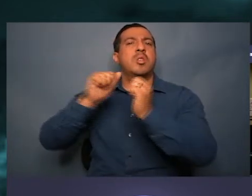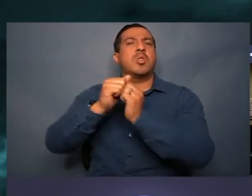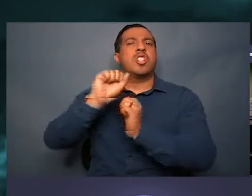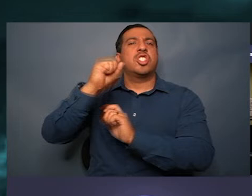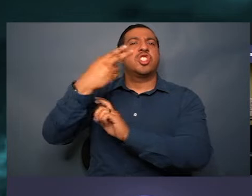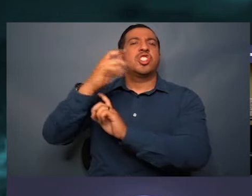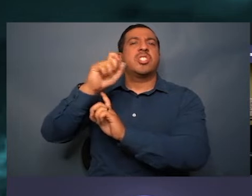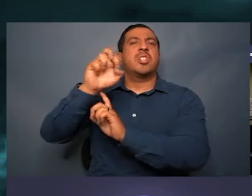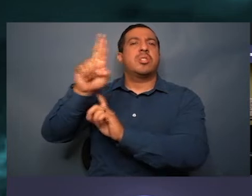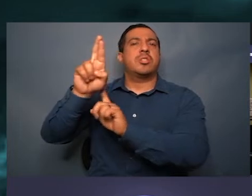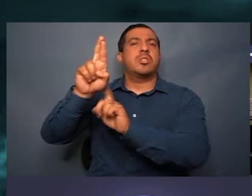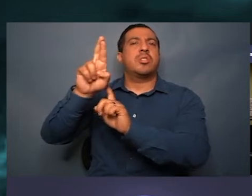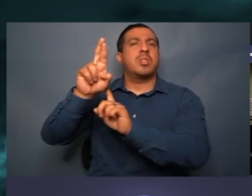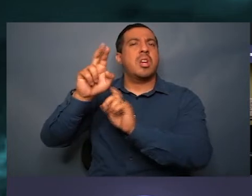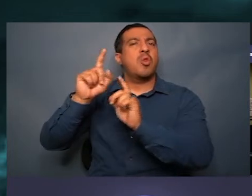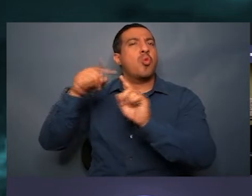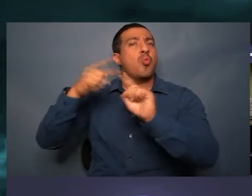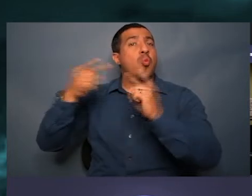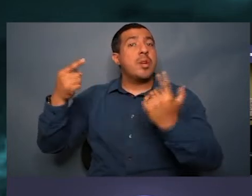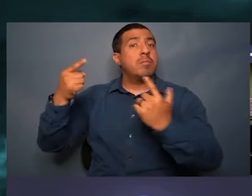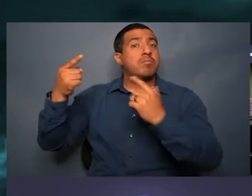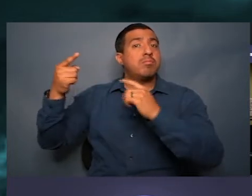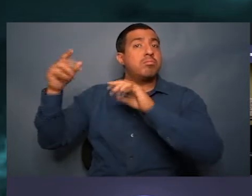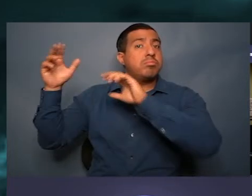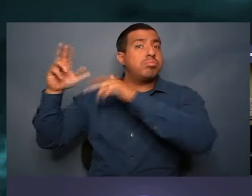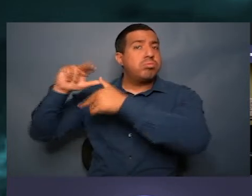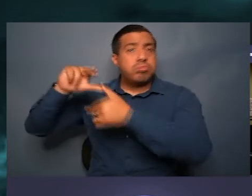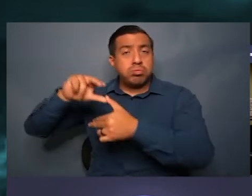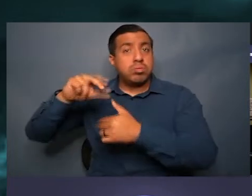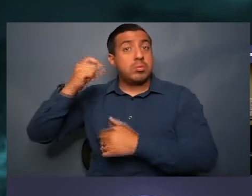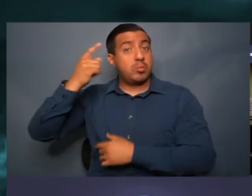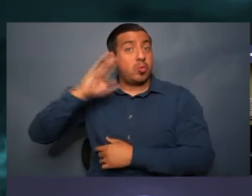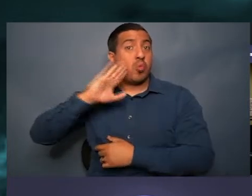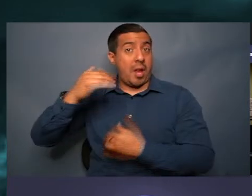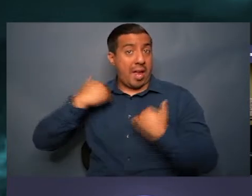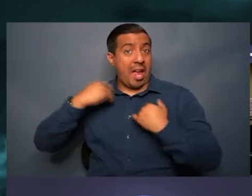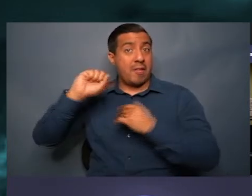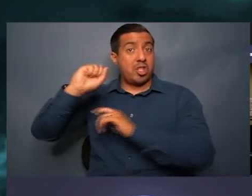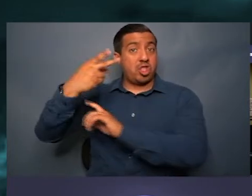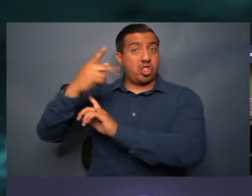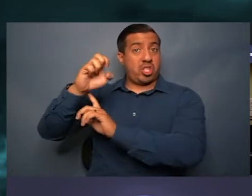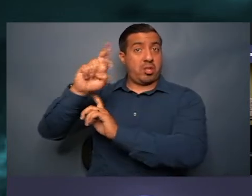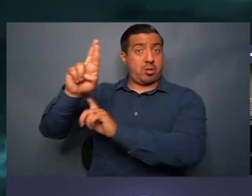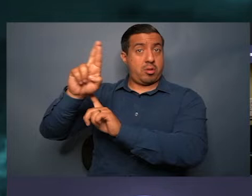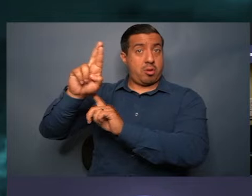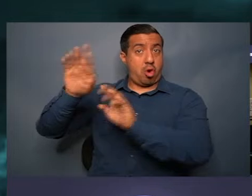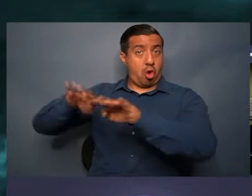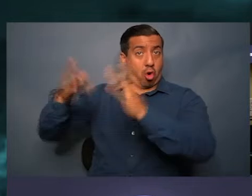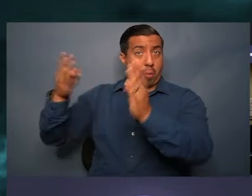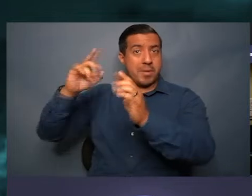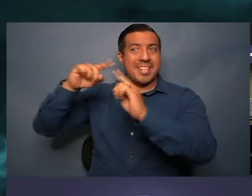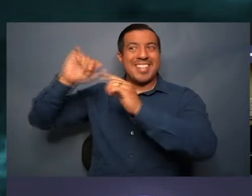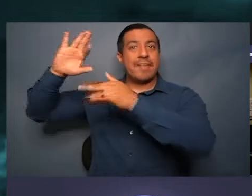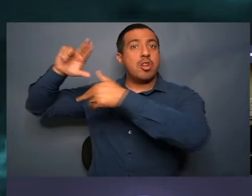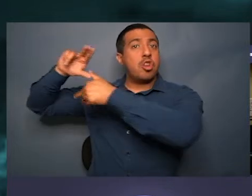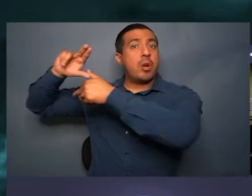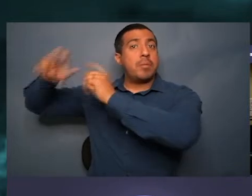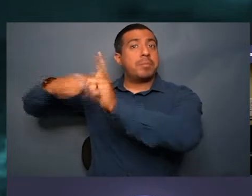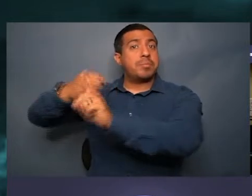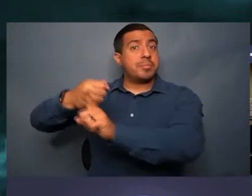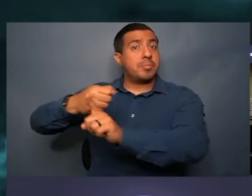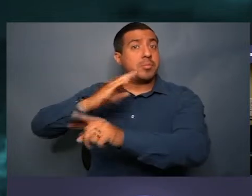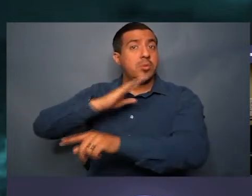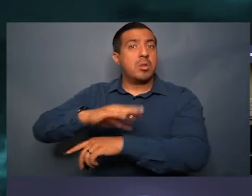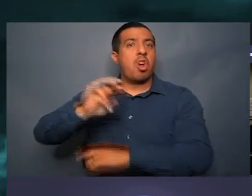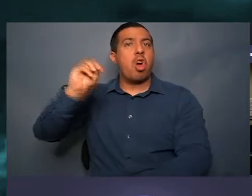shelters when we have a hurricane approaching. So, will there be shelters open when a hurricane is coming? Let's go ahead